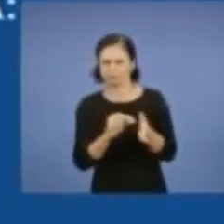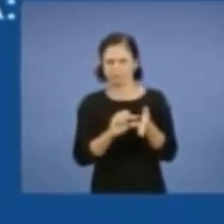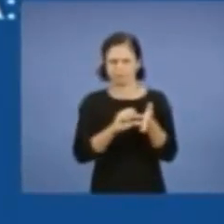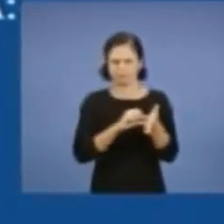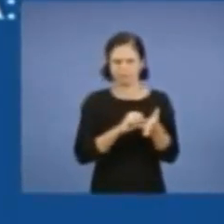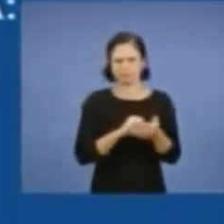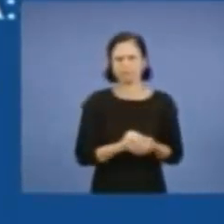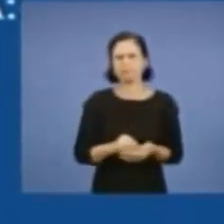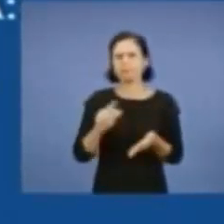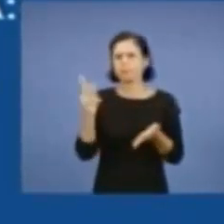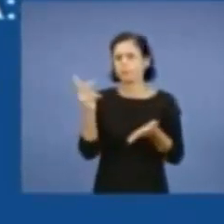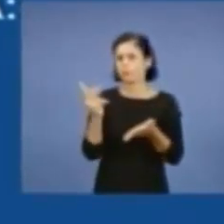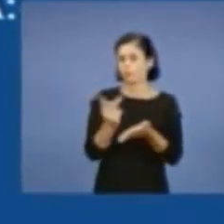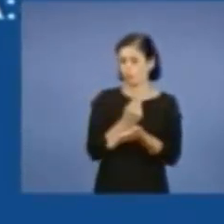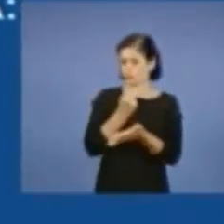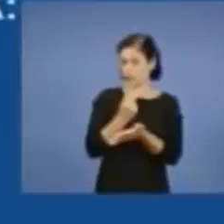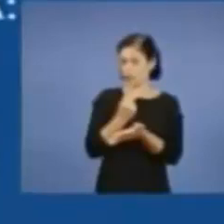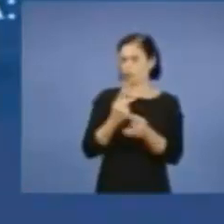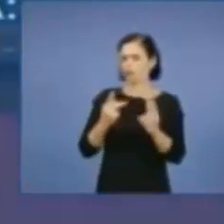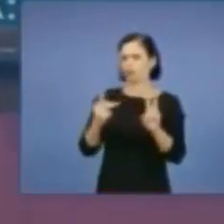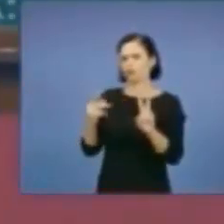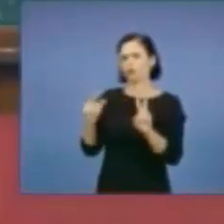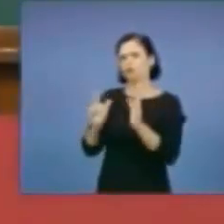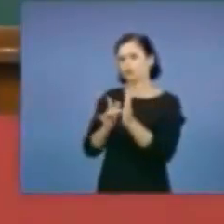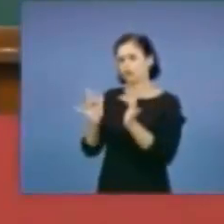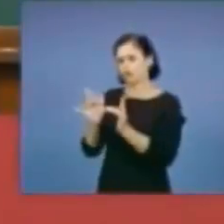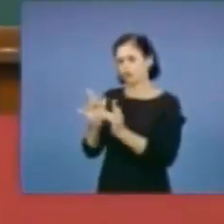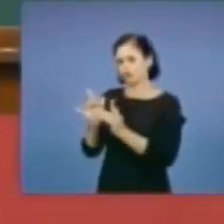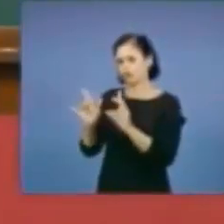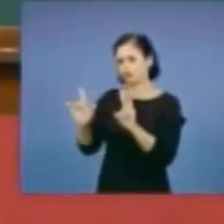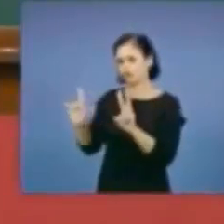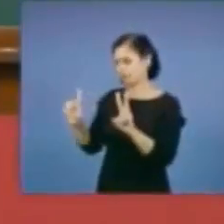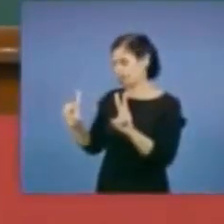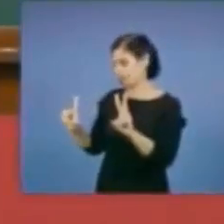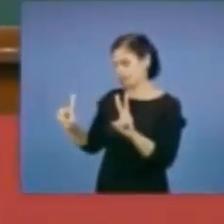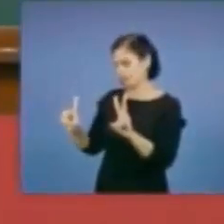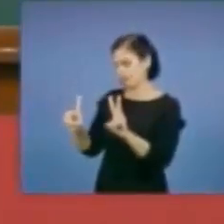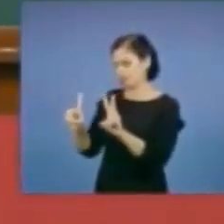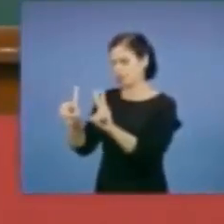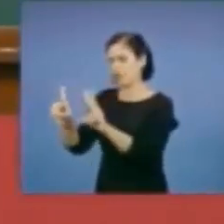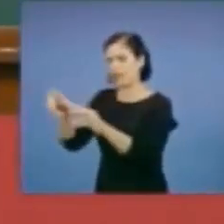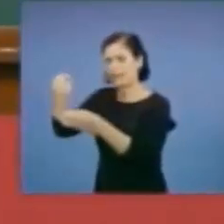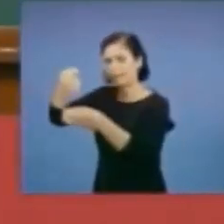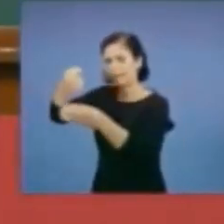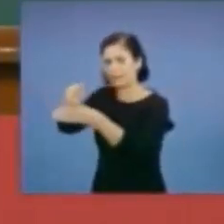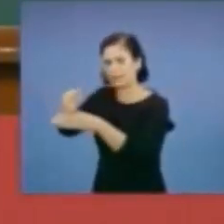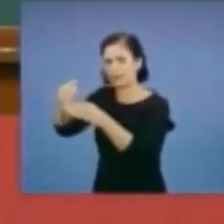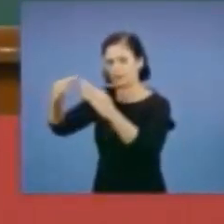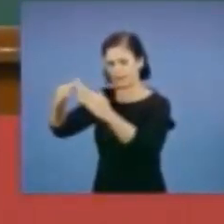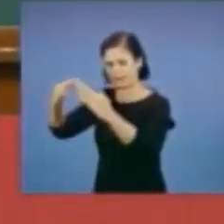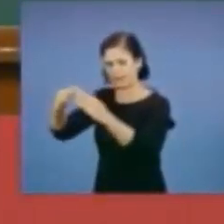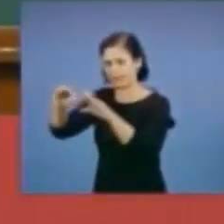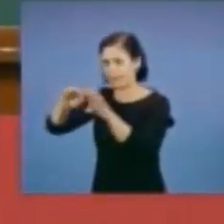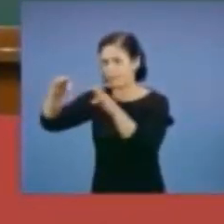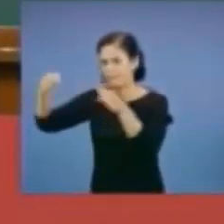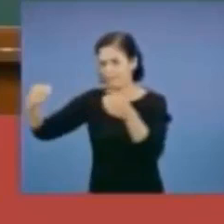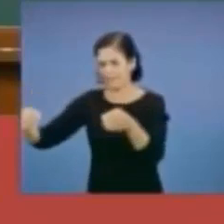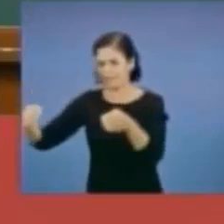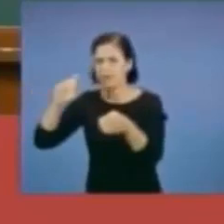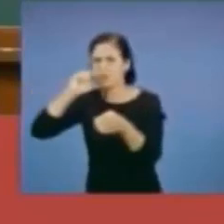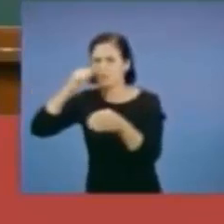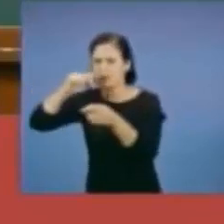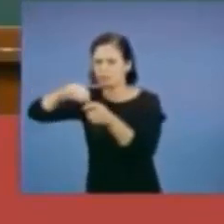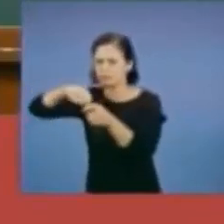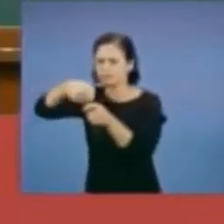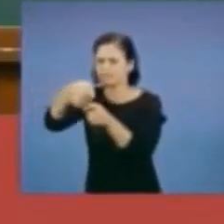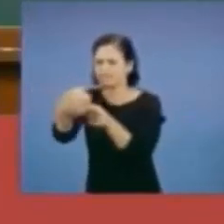following. Now it came to pass as he sat at the table with them, that he took bread, blessed,